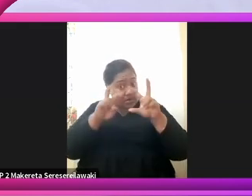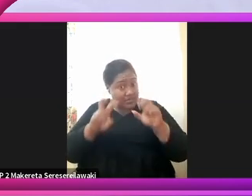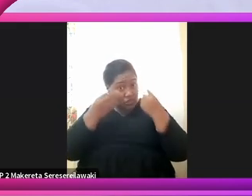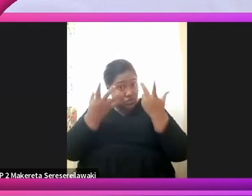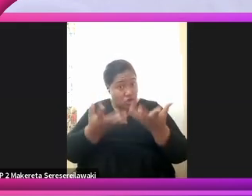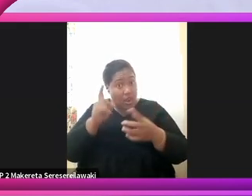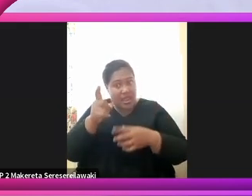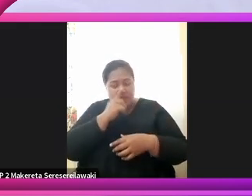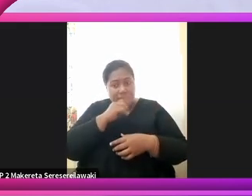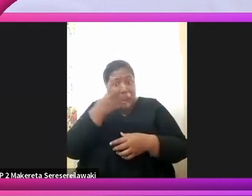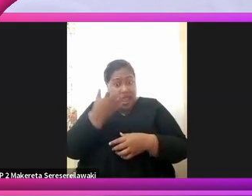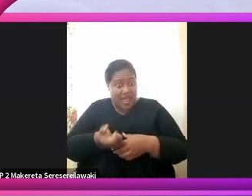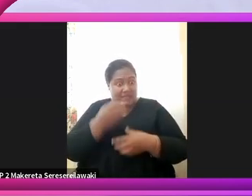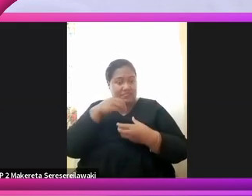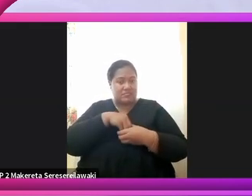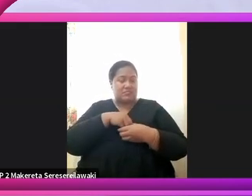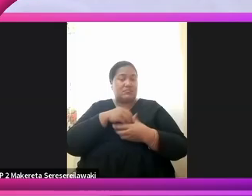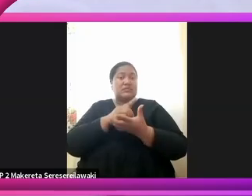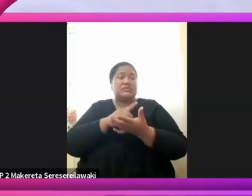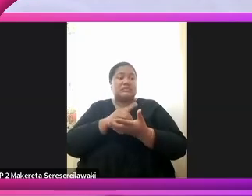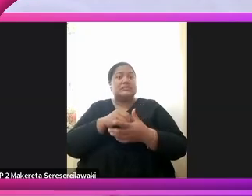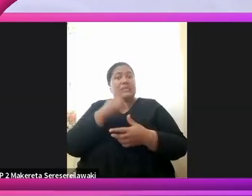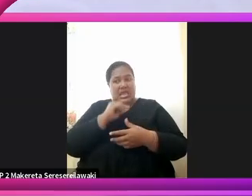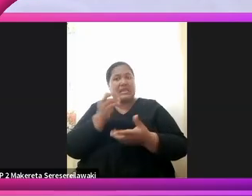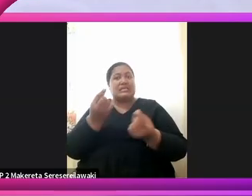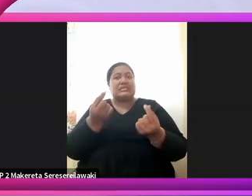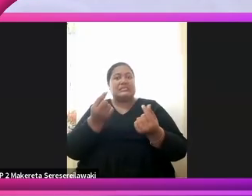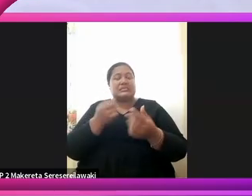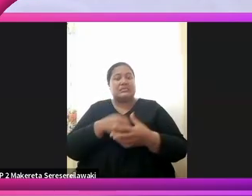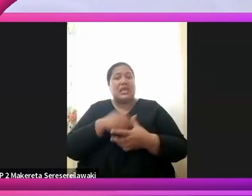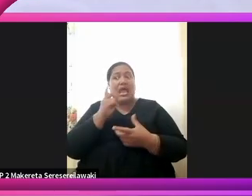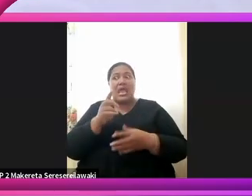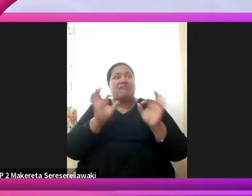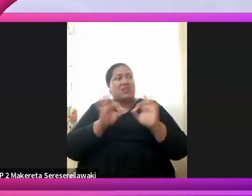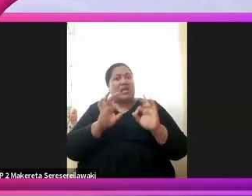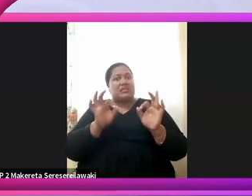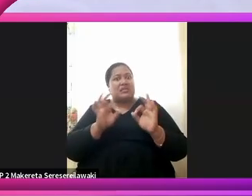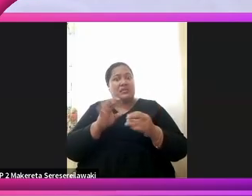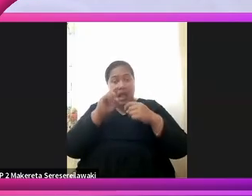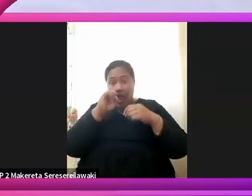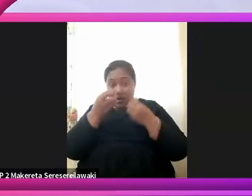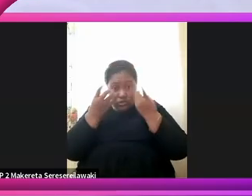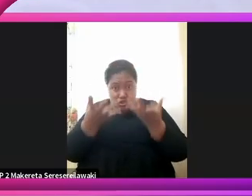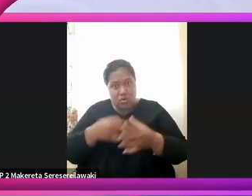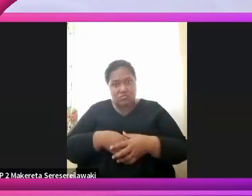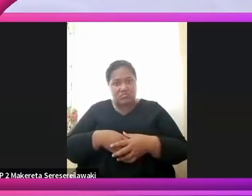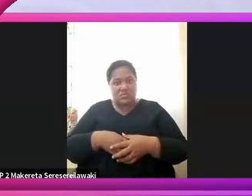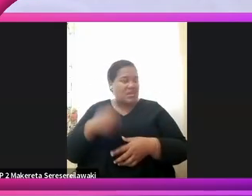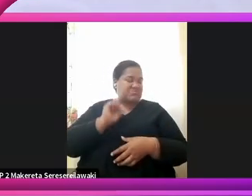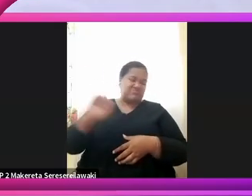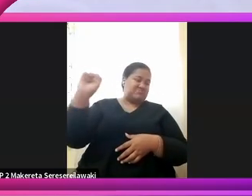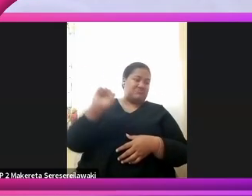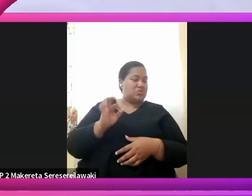have symptoms, it's much easier to treat. When the people have no symptom, they're reluctant and they're non-compliant as well. When you